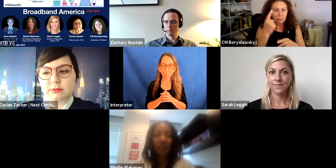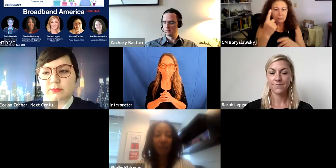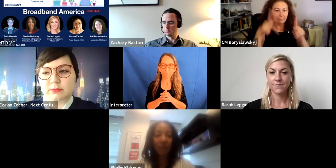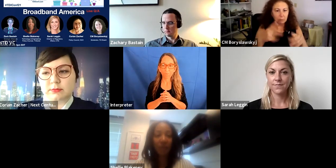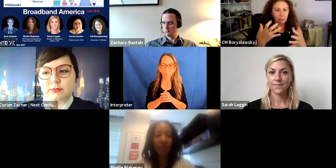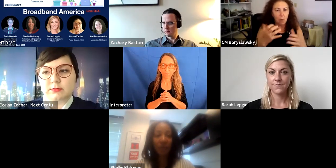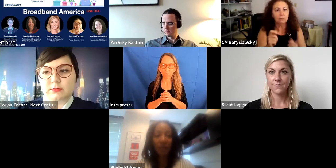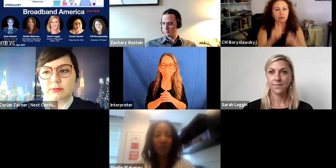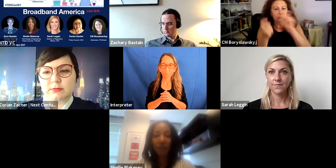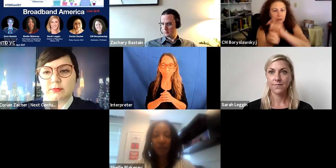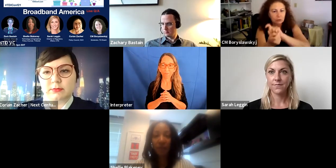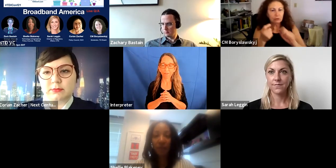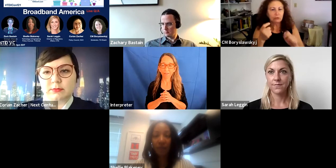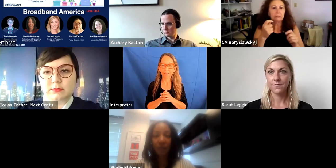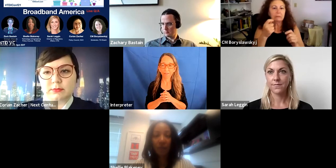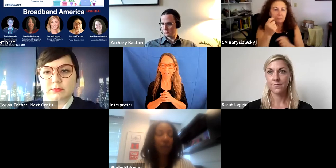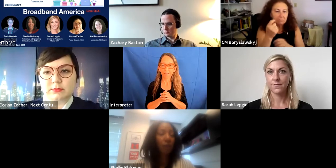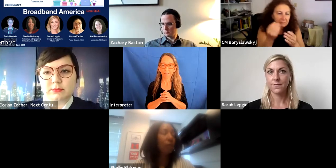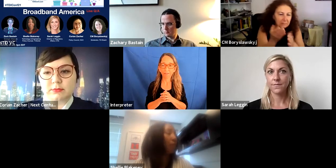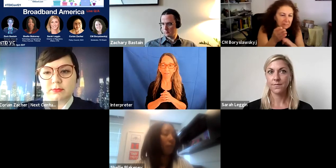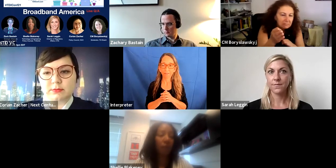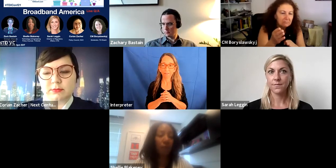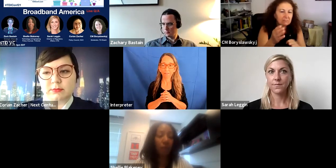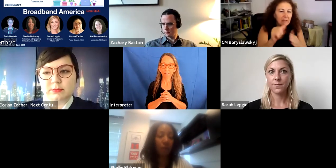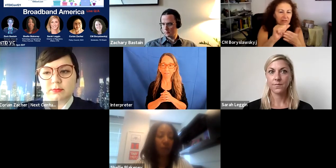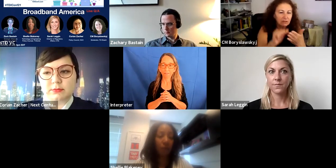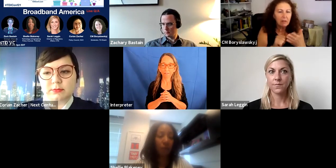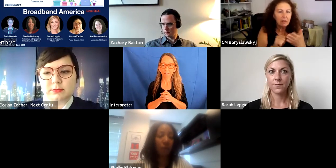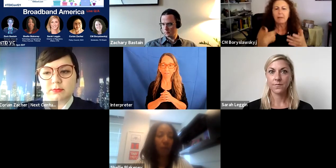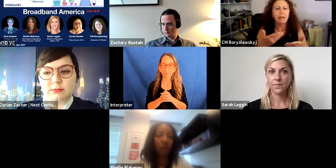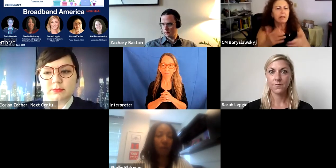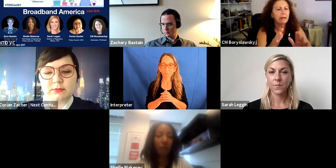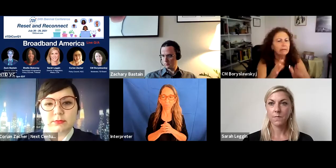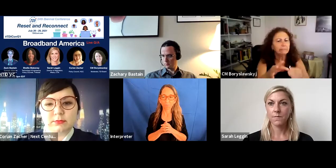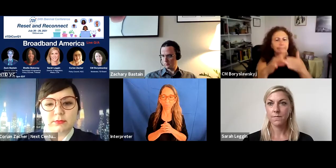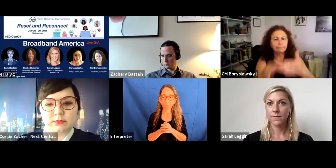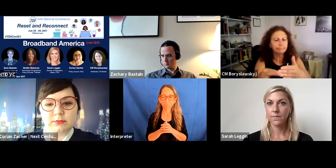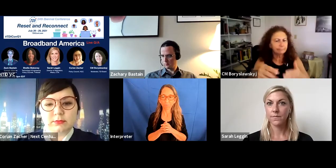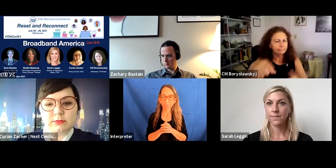So my first question is, I know someone wanted to